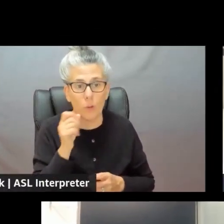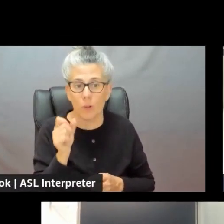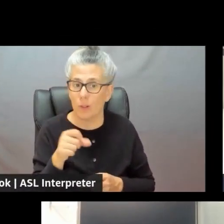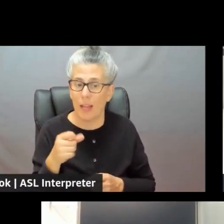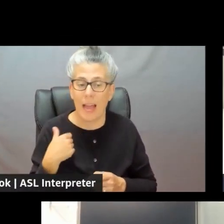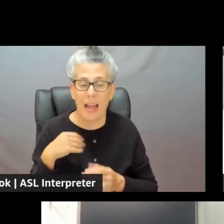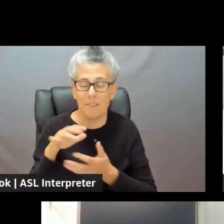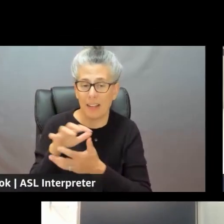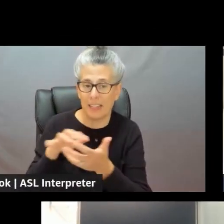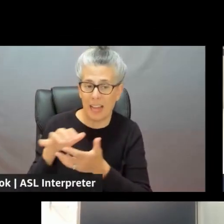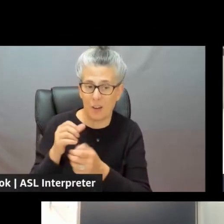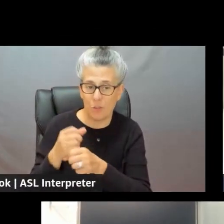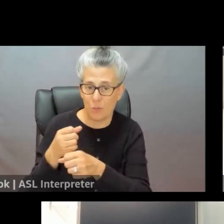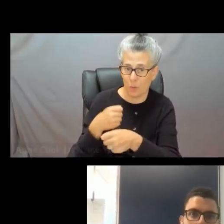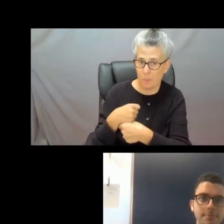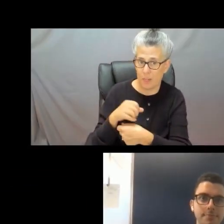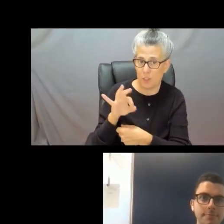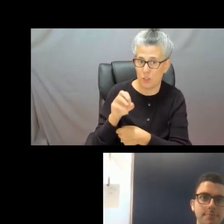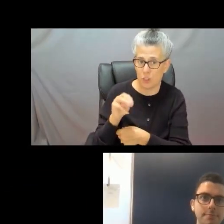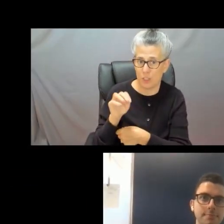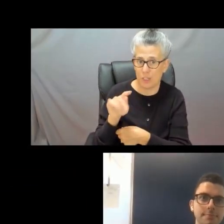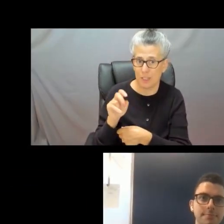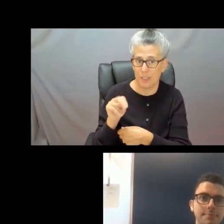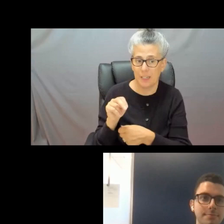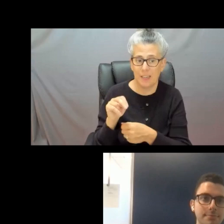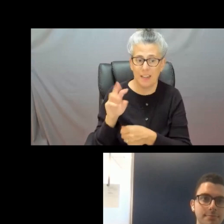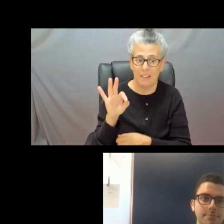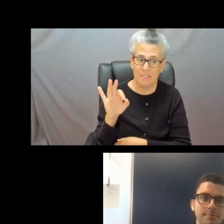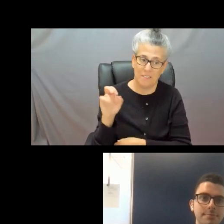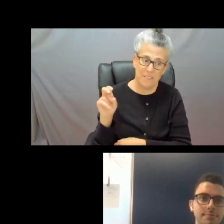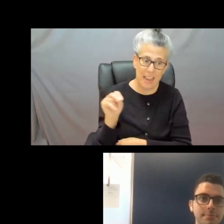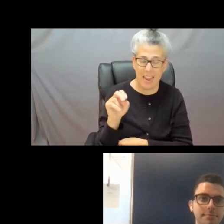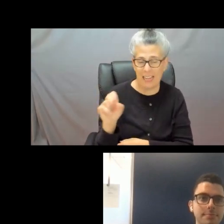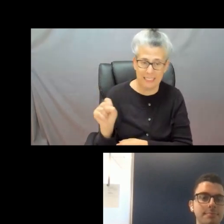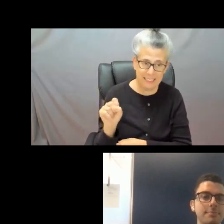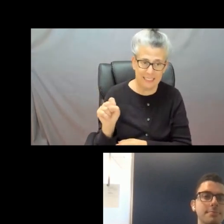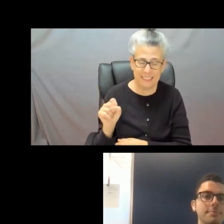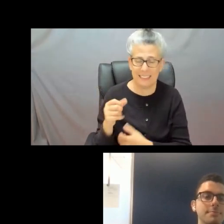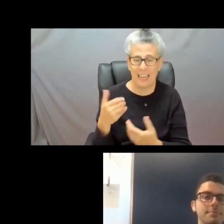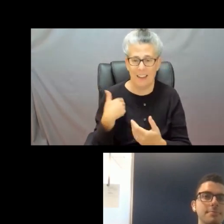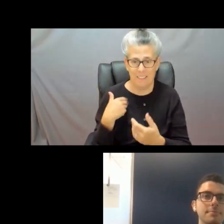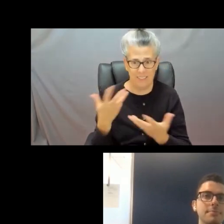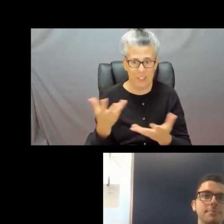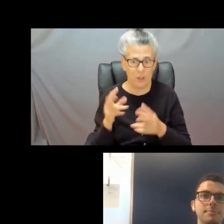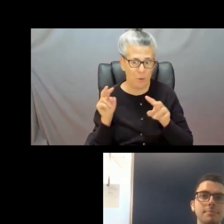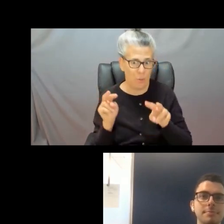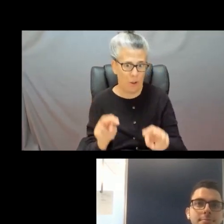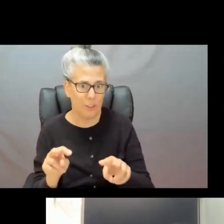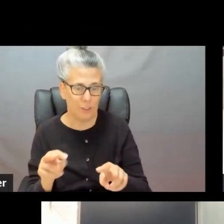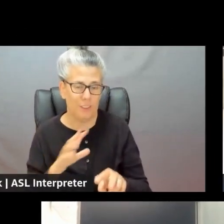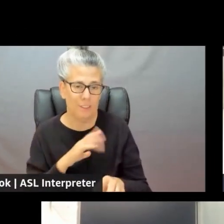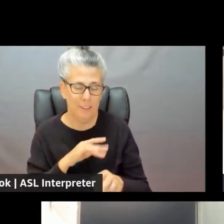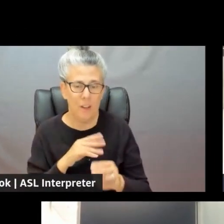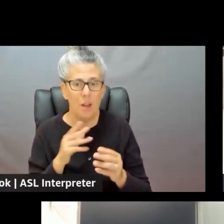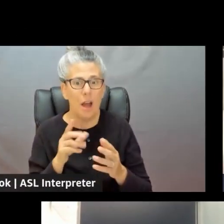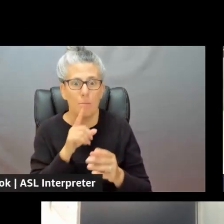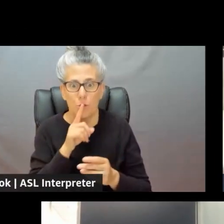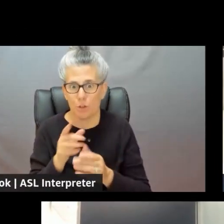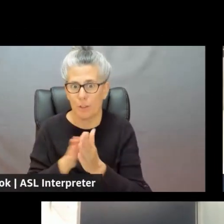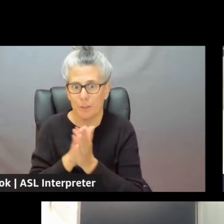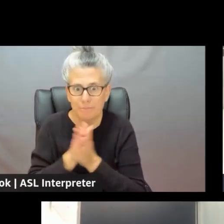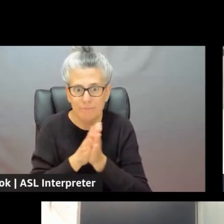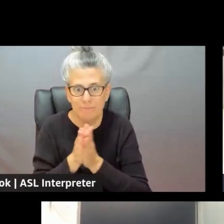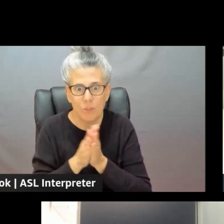fans, infrastructure as code fans, and I'm sure they would all want to be able to actually see this in action. So can you show